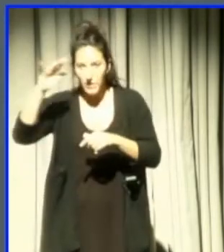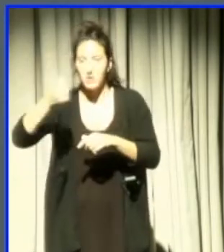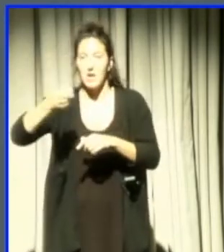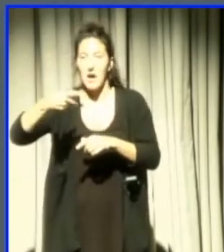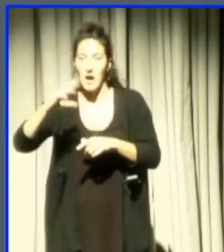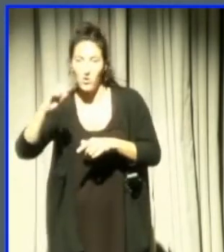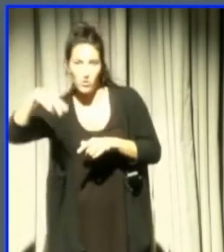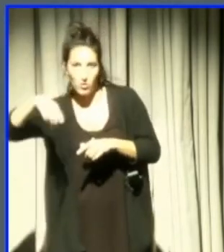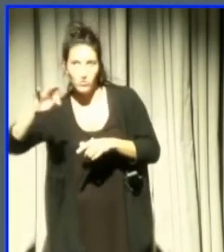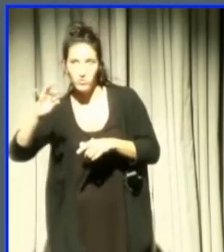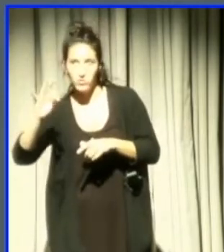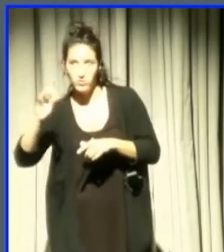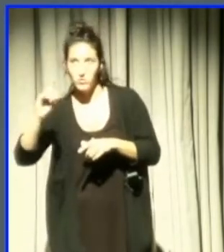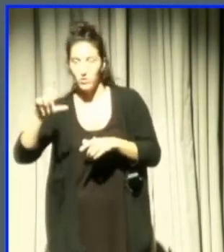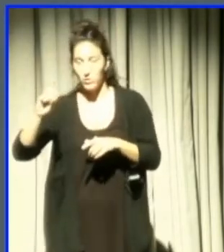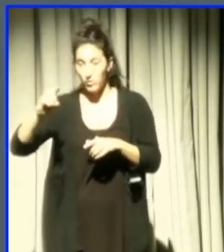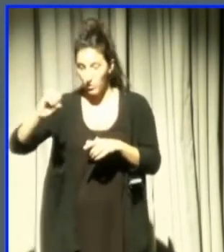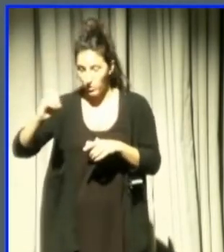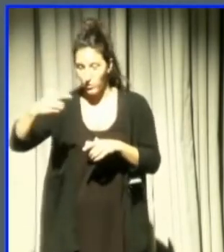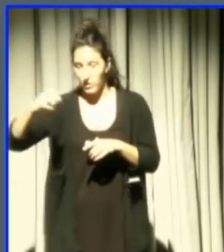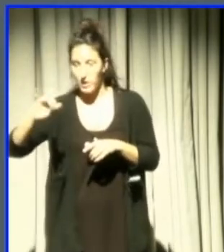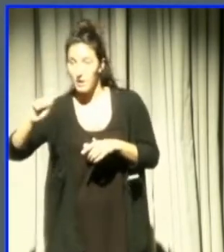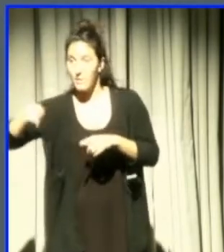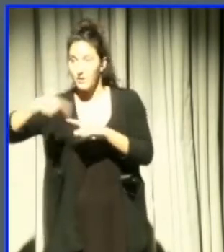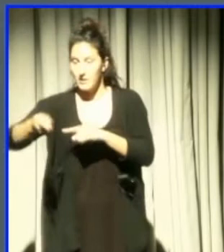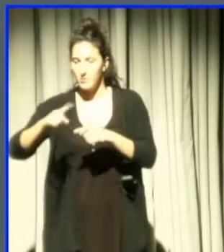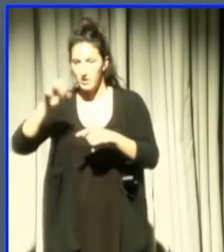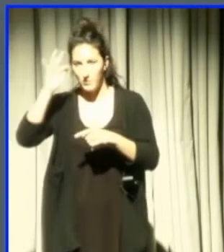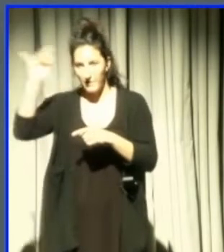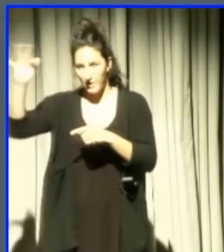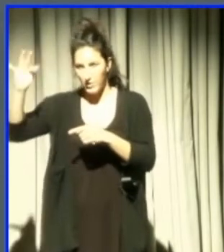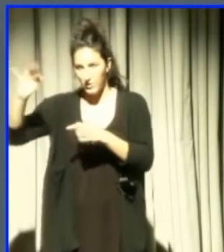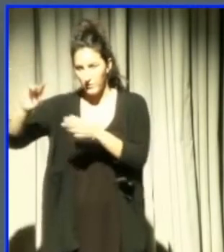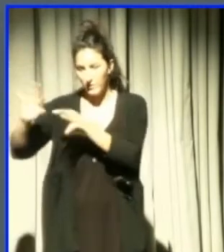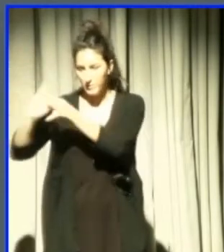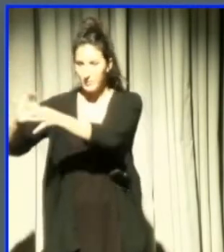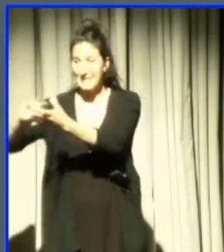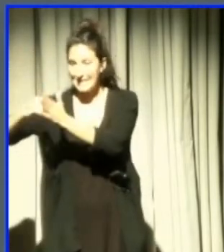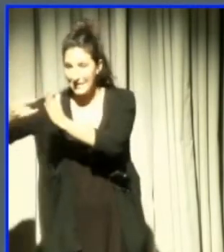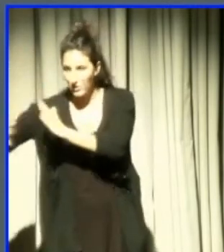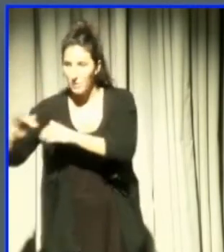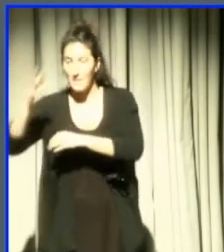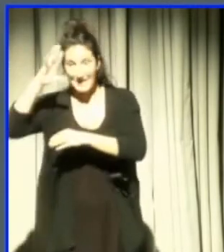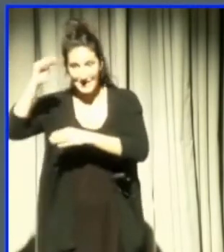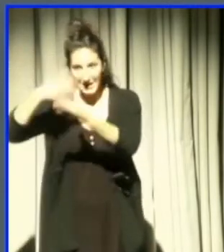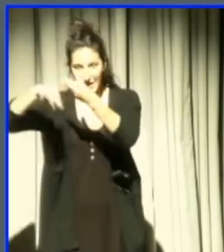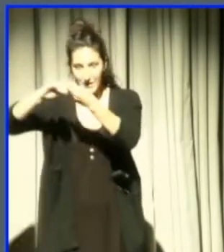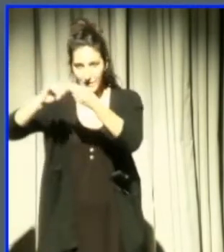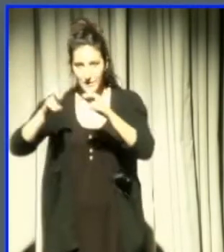interest shifted a bit into the philosophy of technology and AI. By the way, most of the things